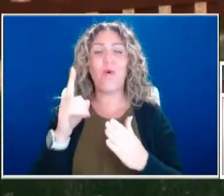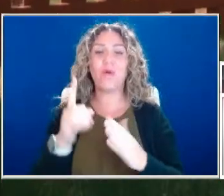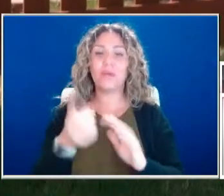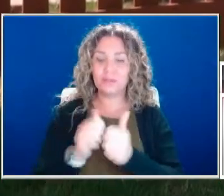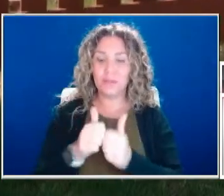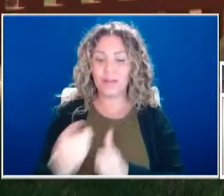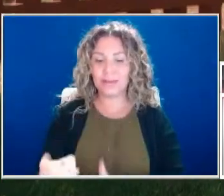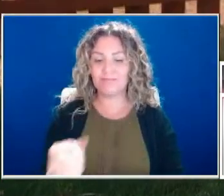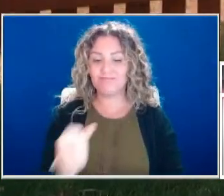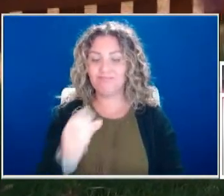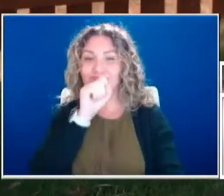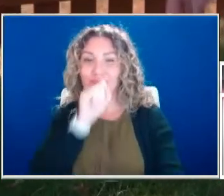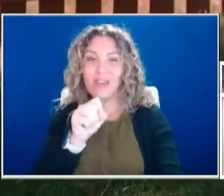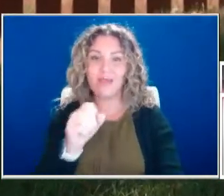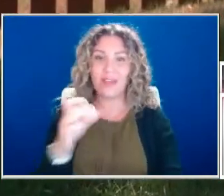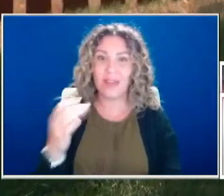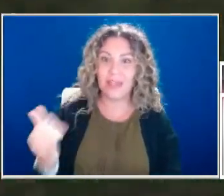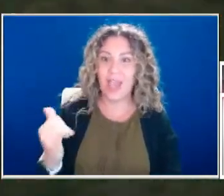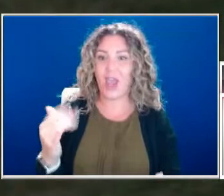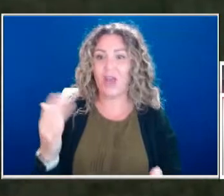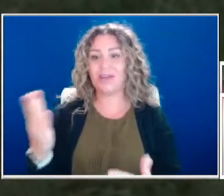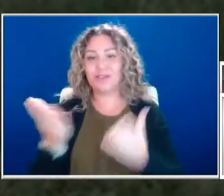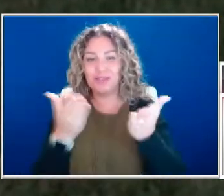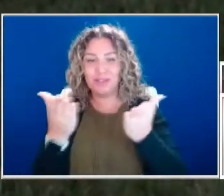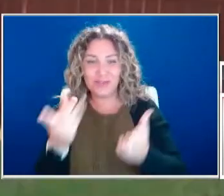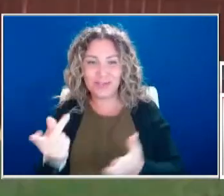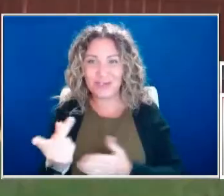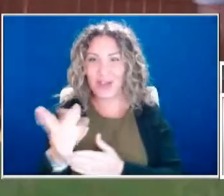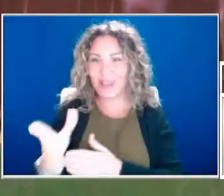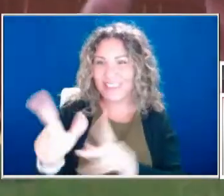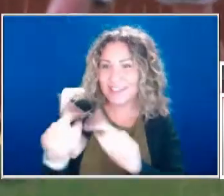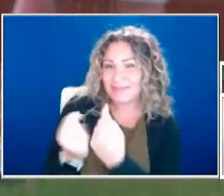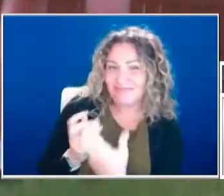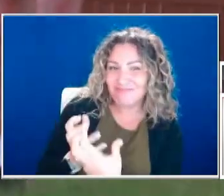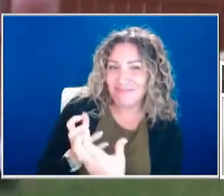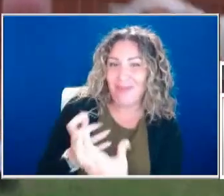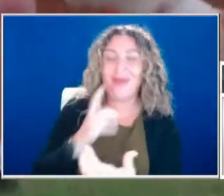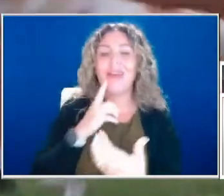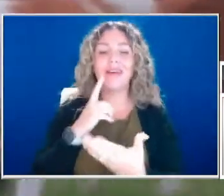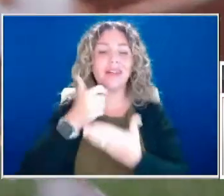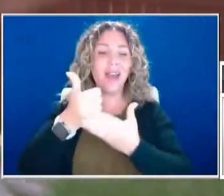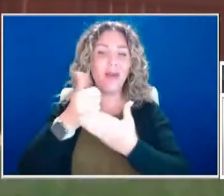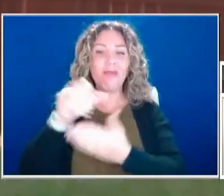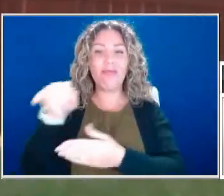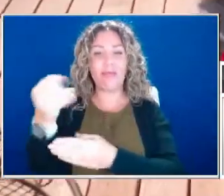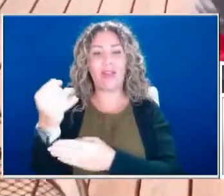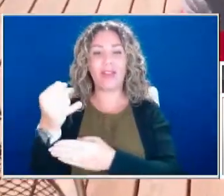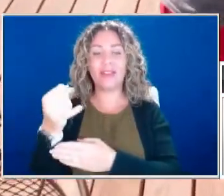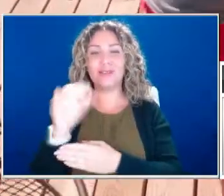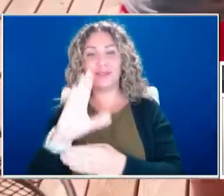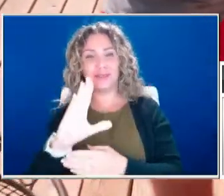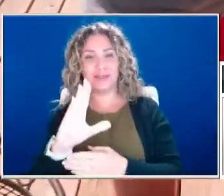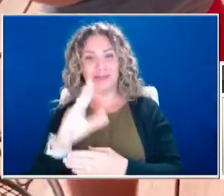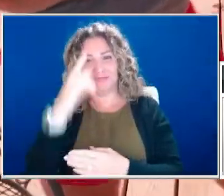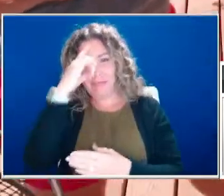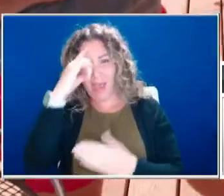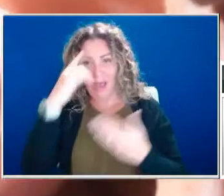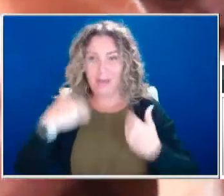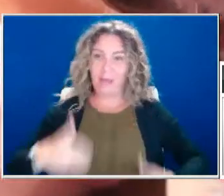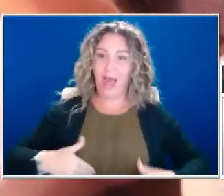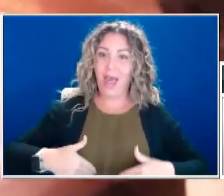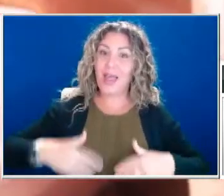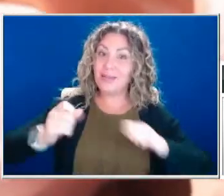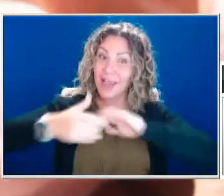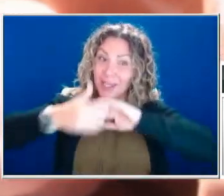his service dog June is his teammate, helping AJ restore his mind, body, Can you shake? Good job.